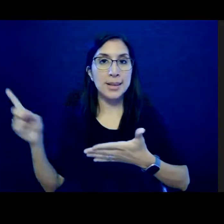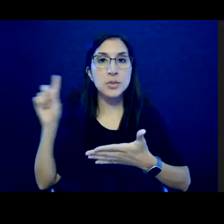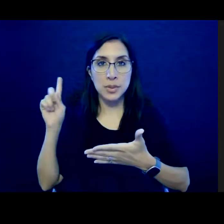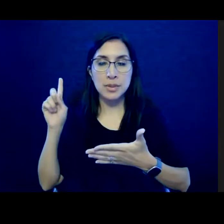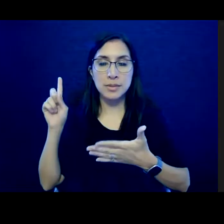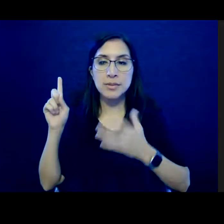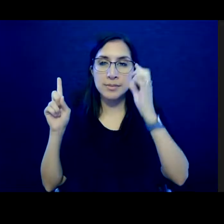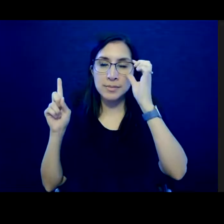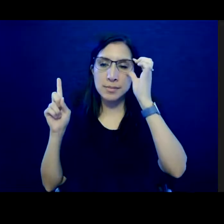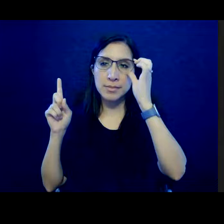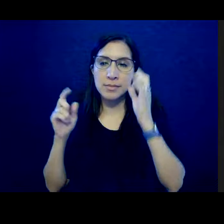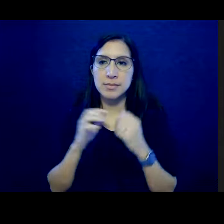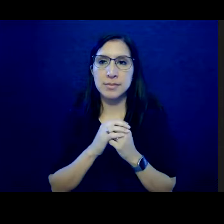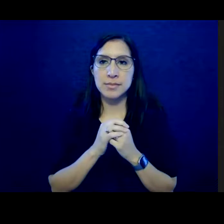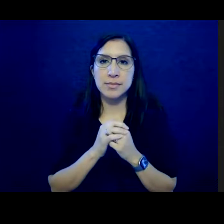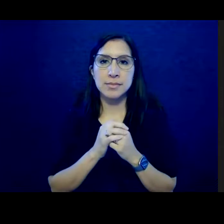a